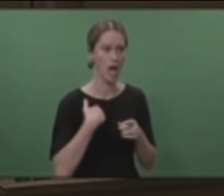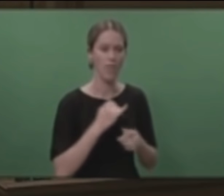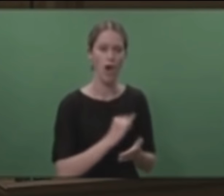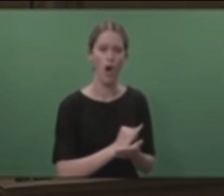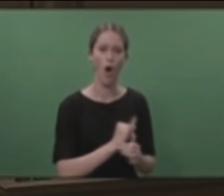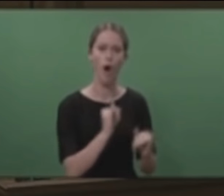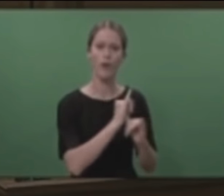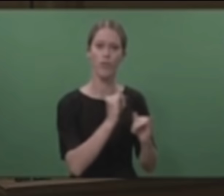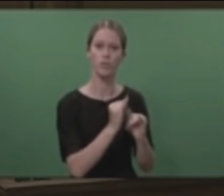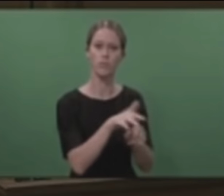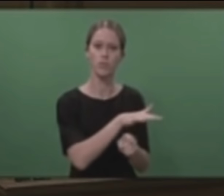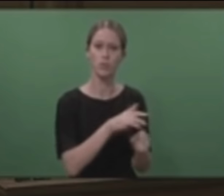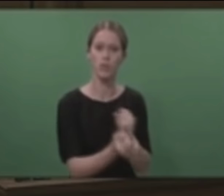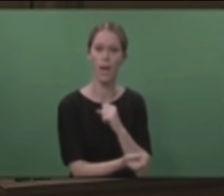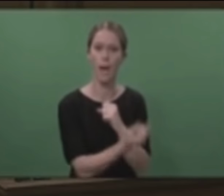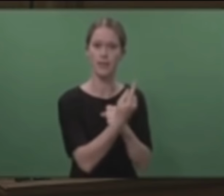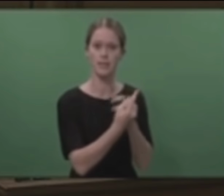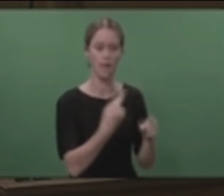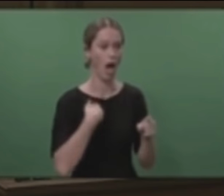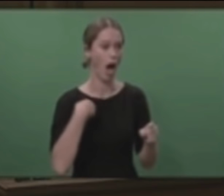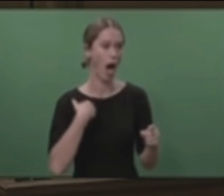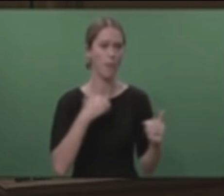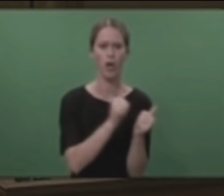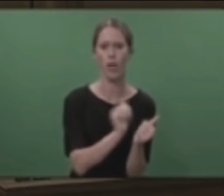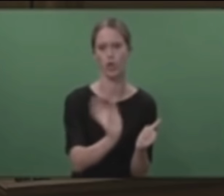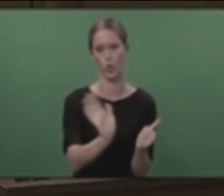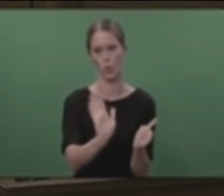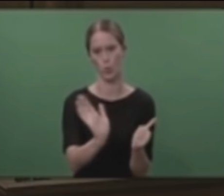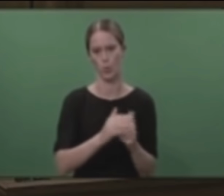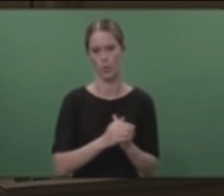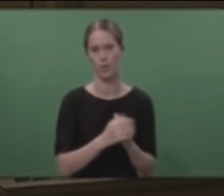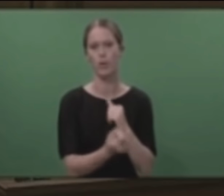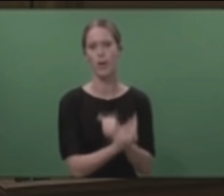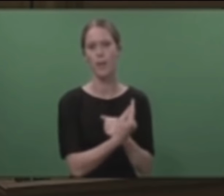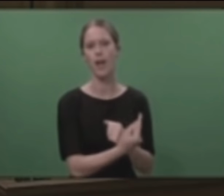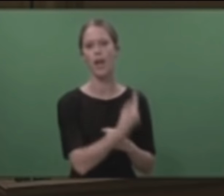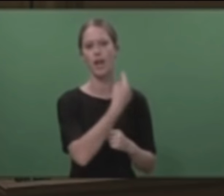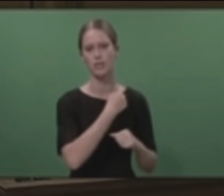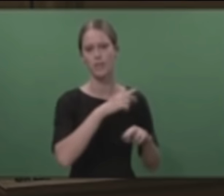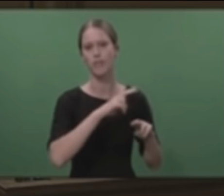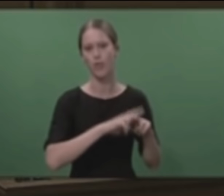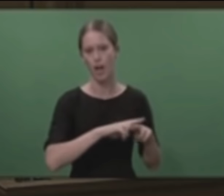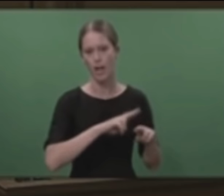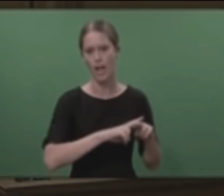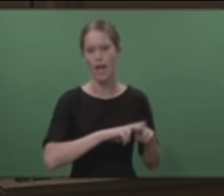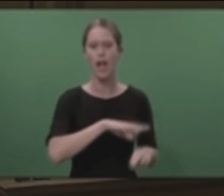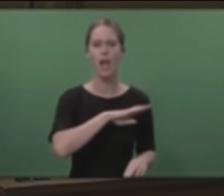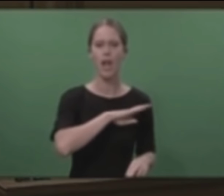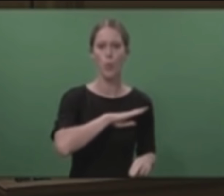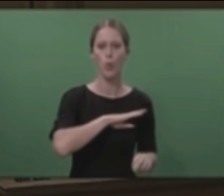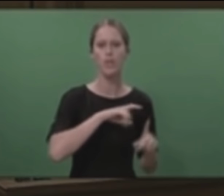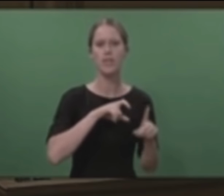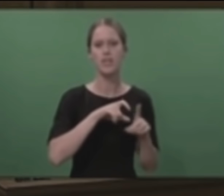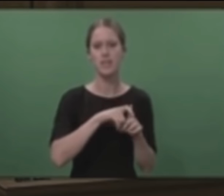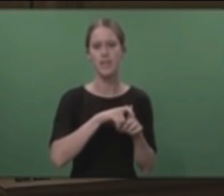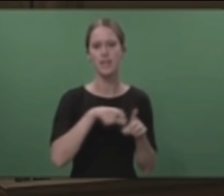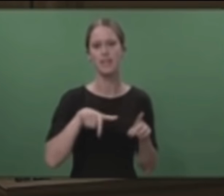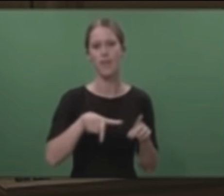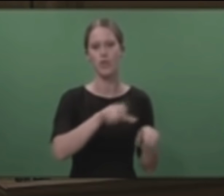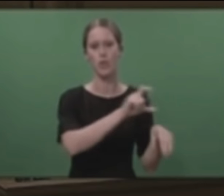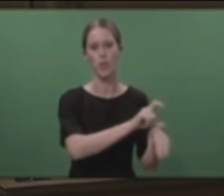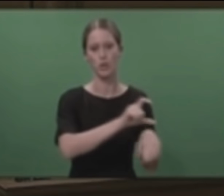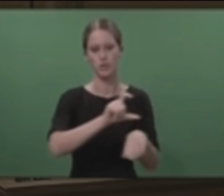act perpetrated against innocent worshippers last Friday at Linwood and Dean's Ave mosques in